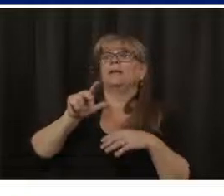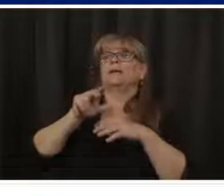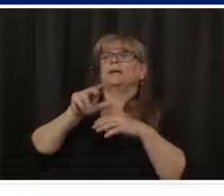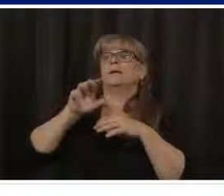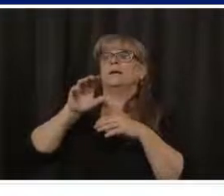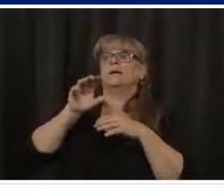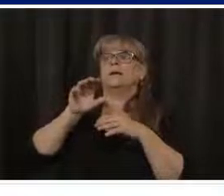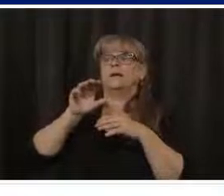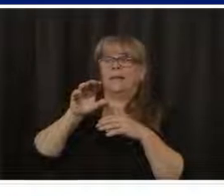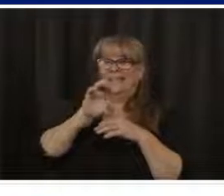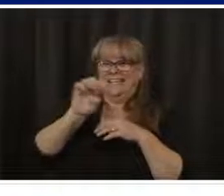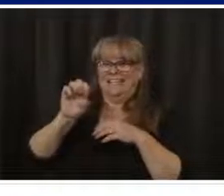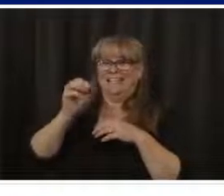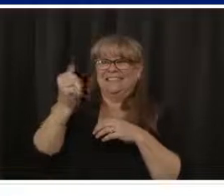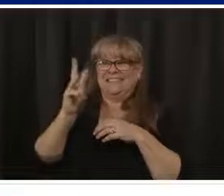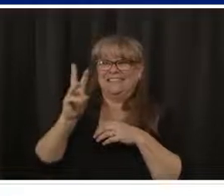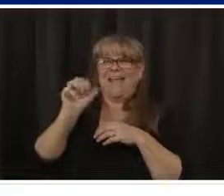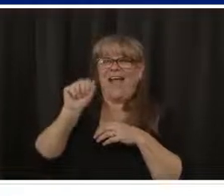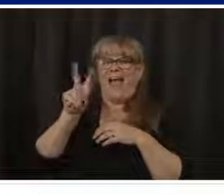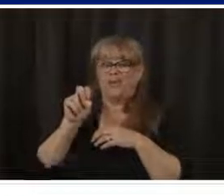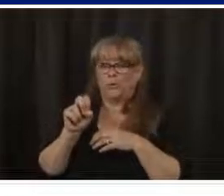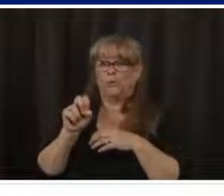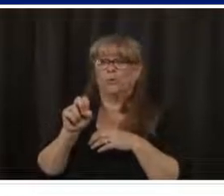can register at